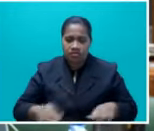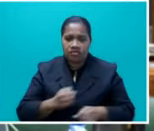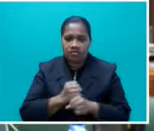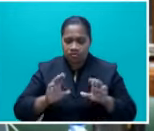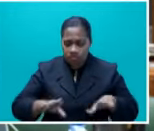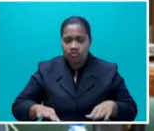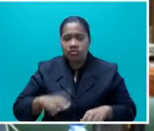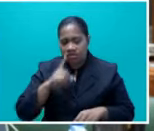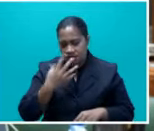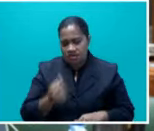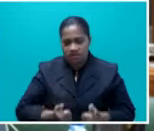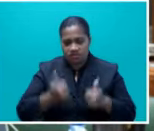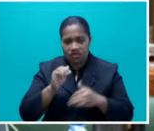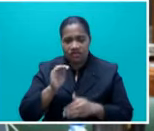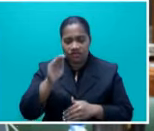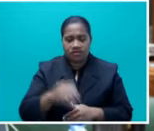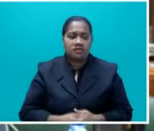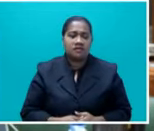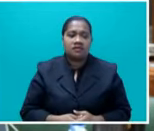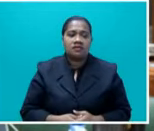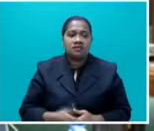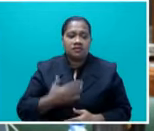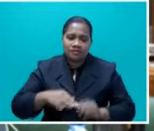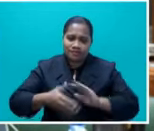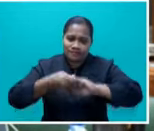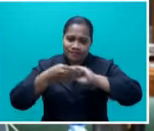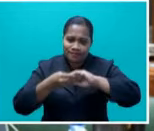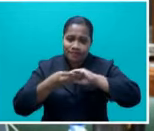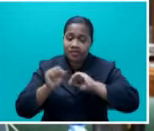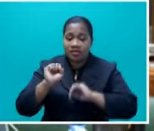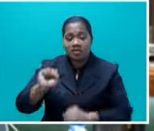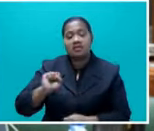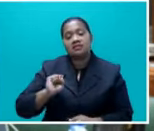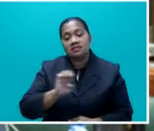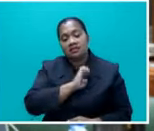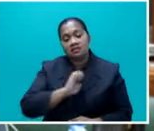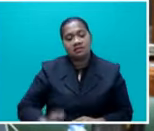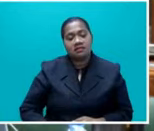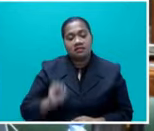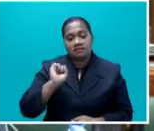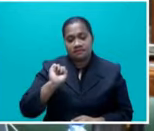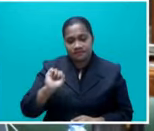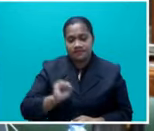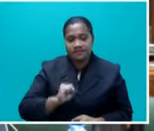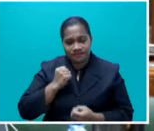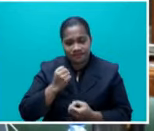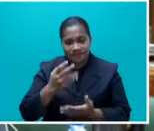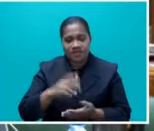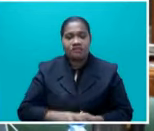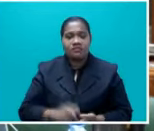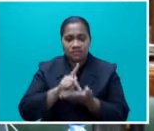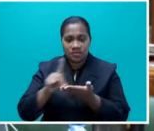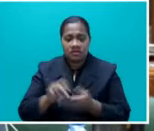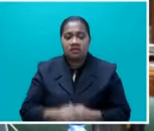future. Madam Speaker, last but not the least, I reiterate my congratulations to His Excellency for his inauguration, and also commend Major